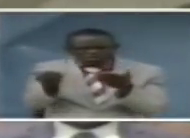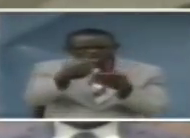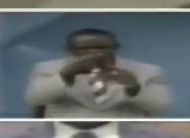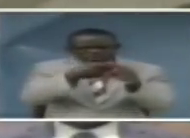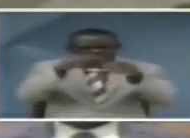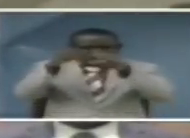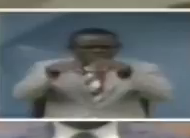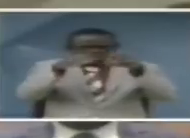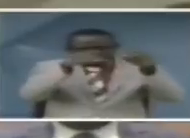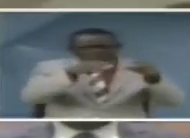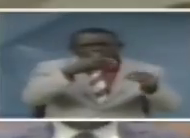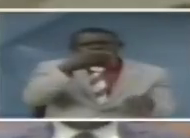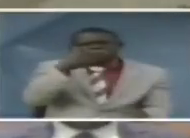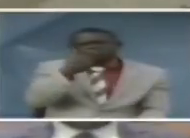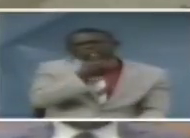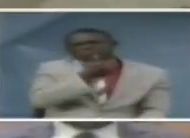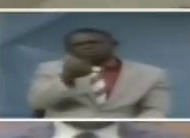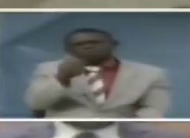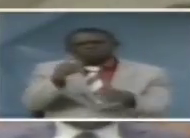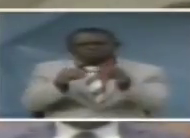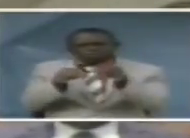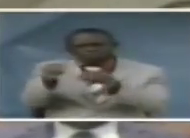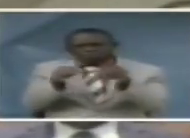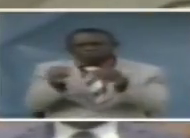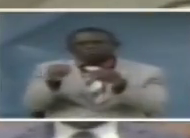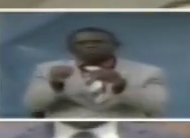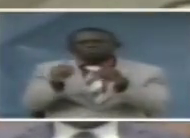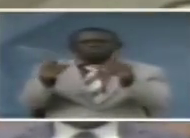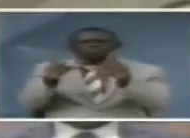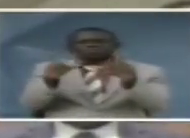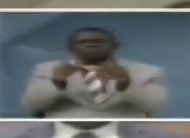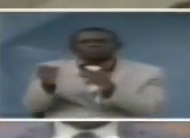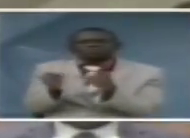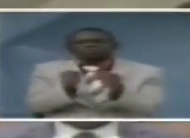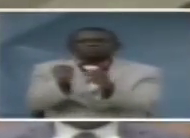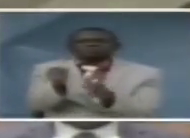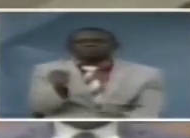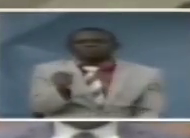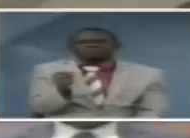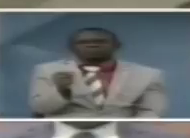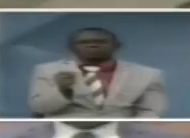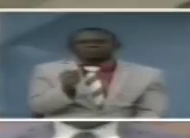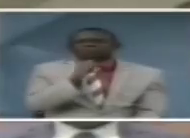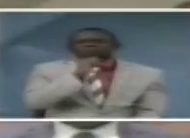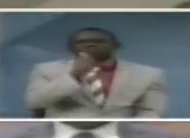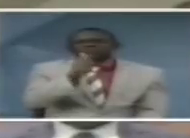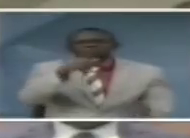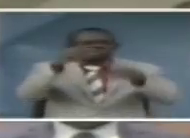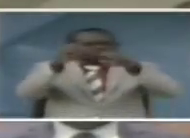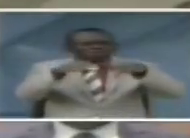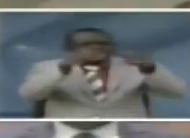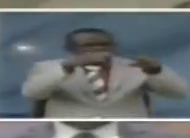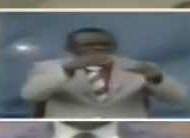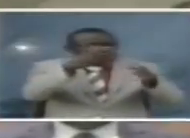competition through electricity bills to subscriber management service licensing